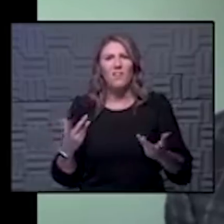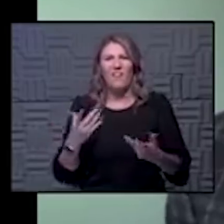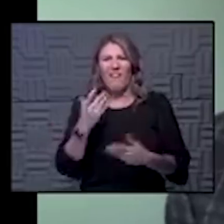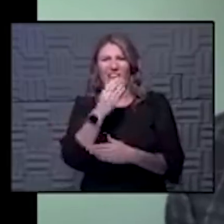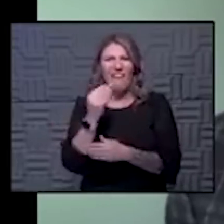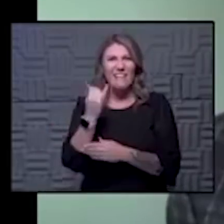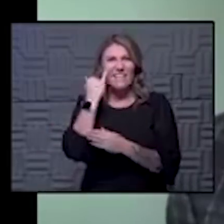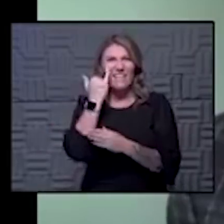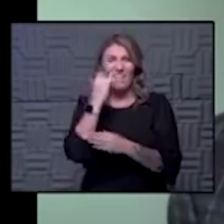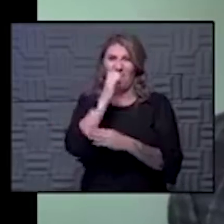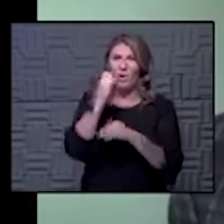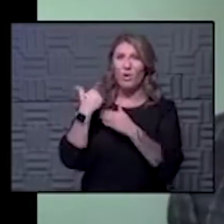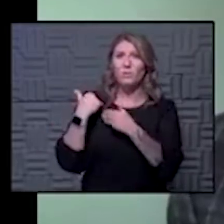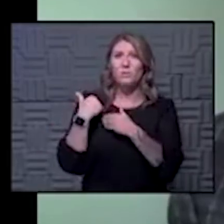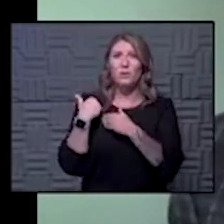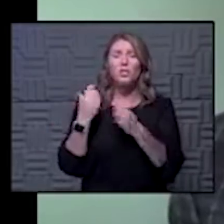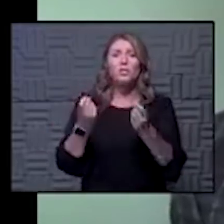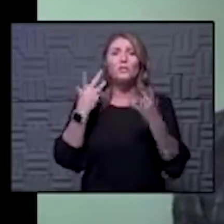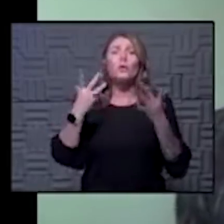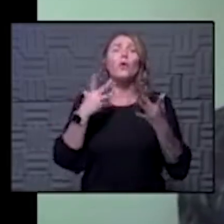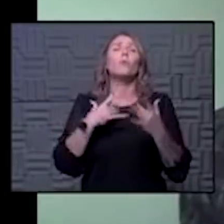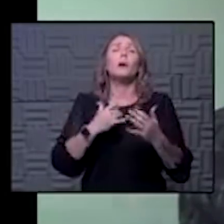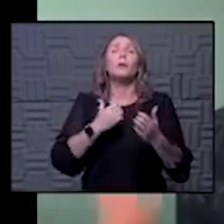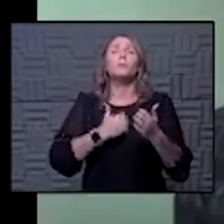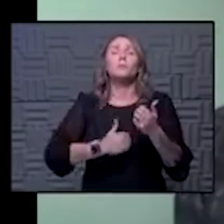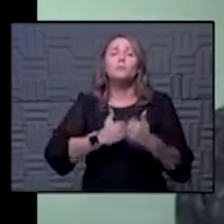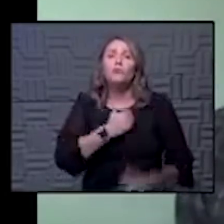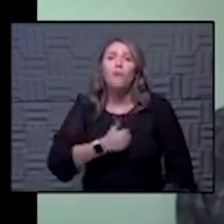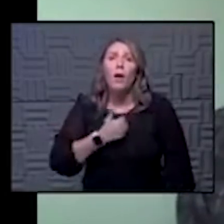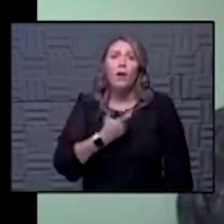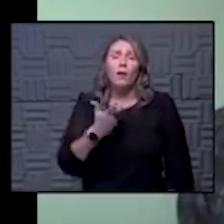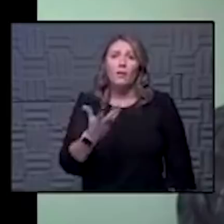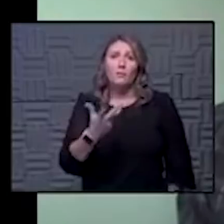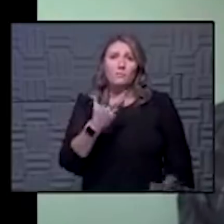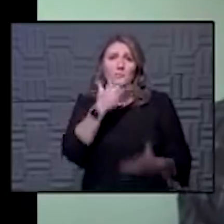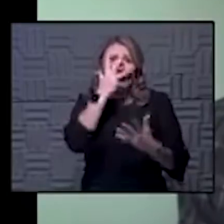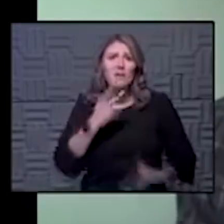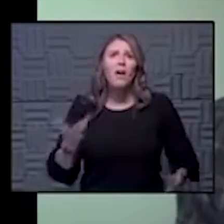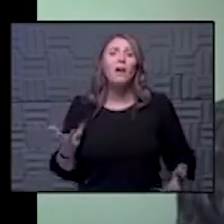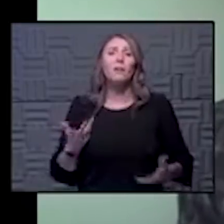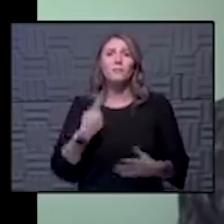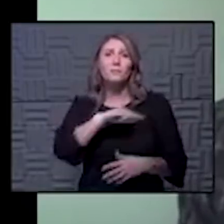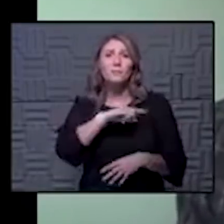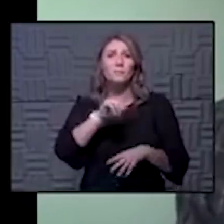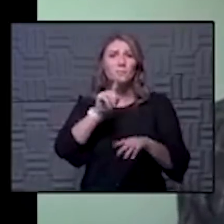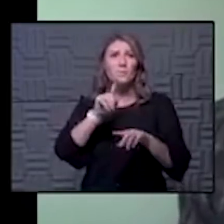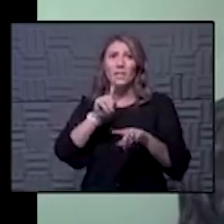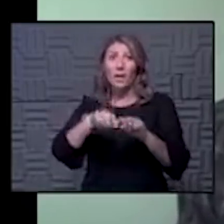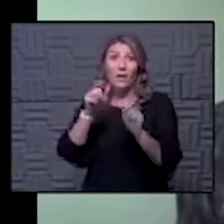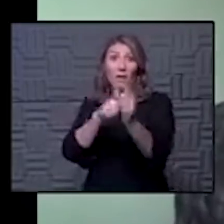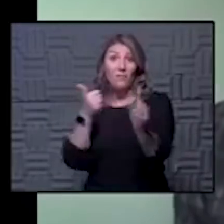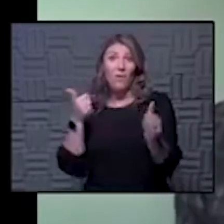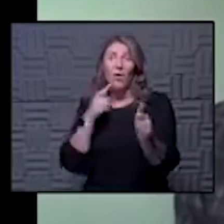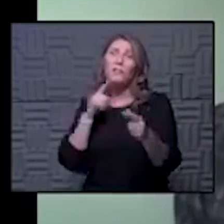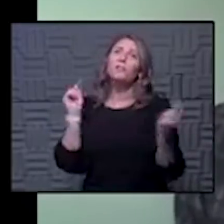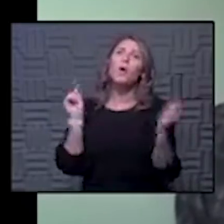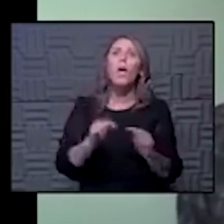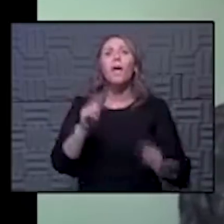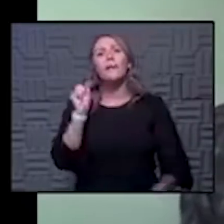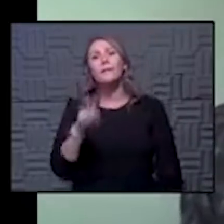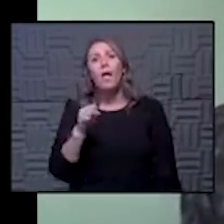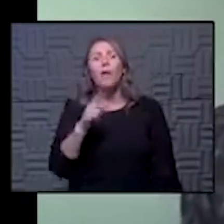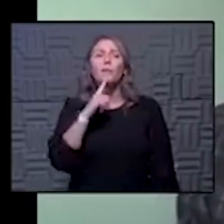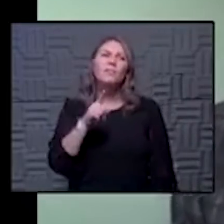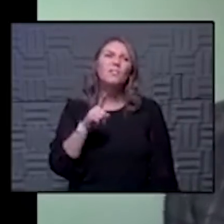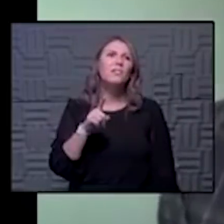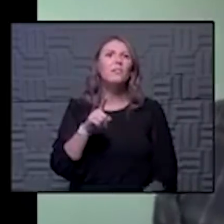there's just so much tragedy that can await us that we can avoid. And you know what? Yeah, it's a pain in the rear, and it's a pain that we've been having to do it all